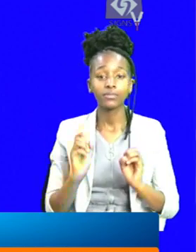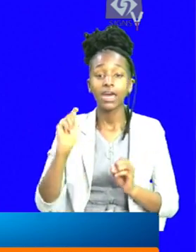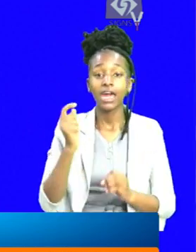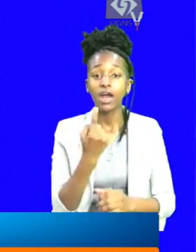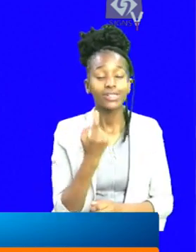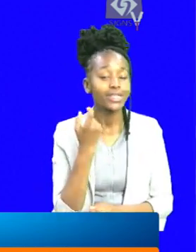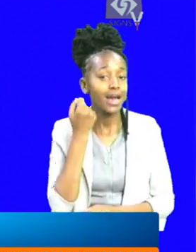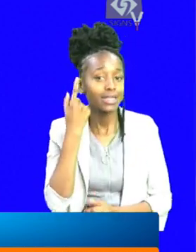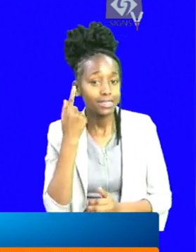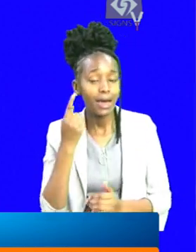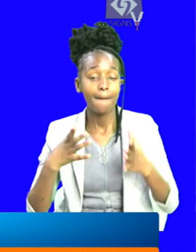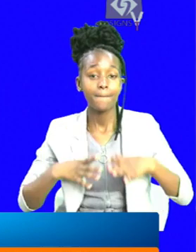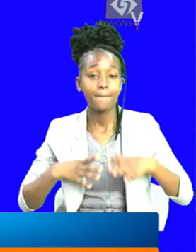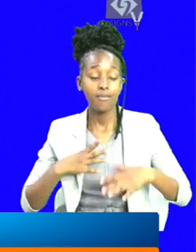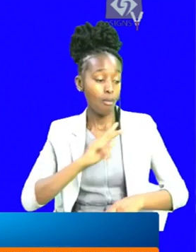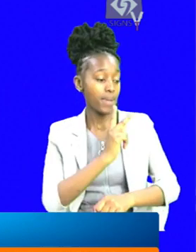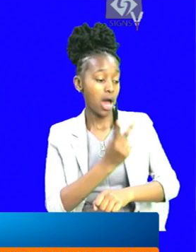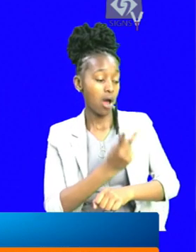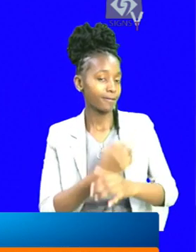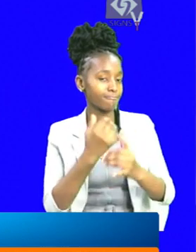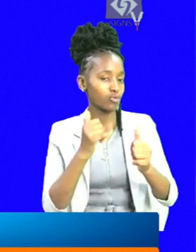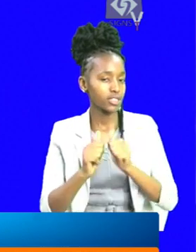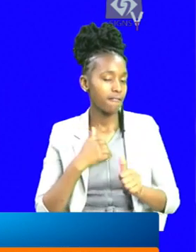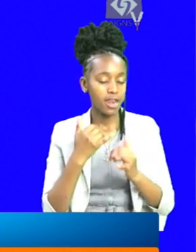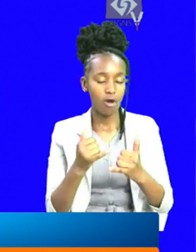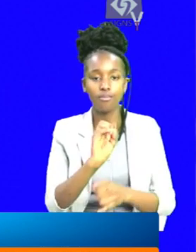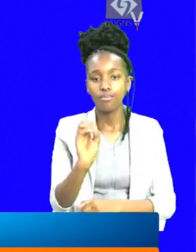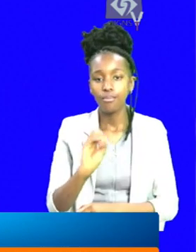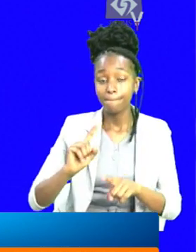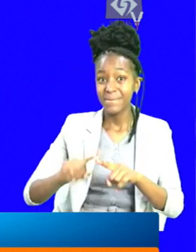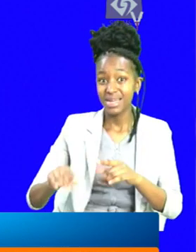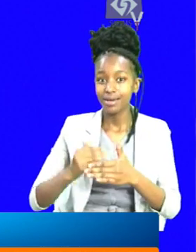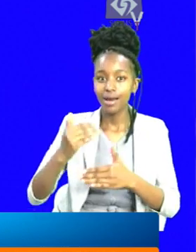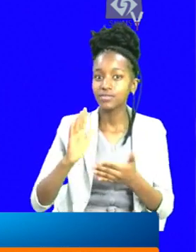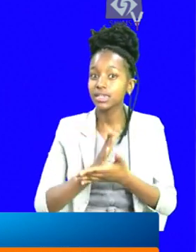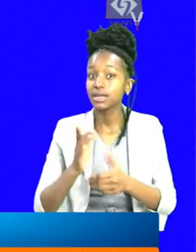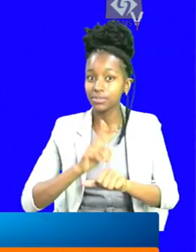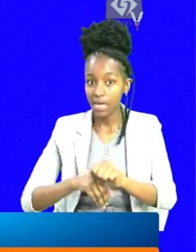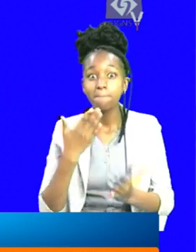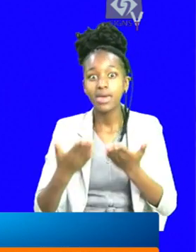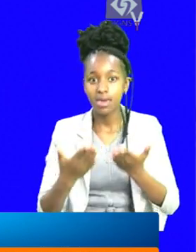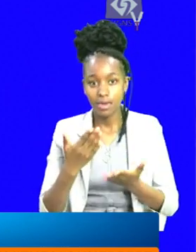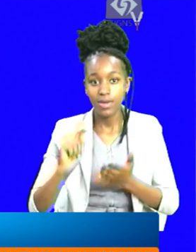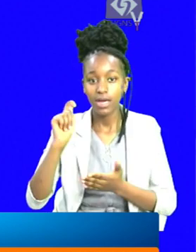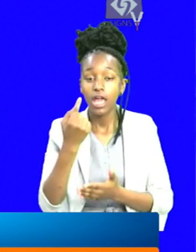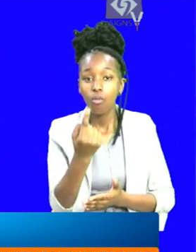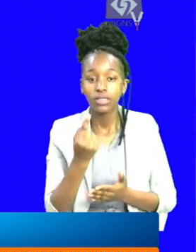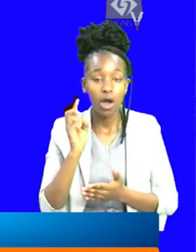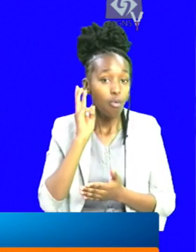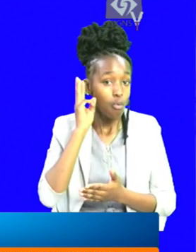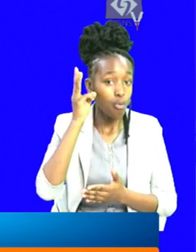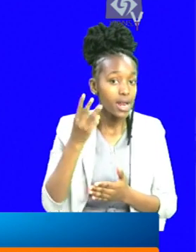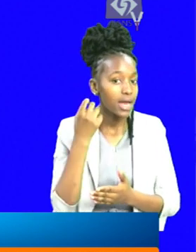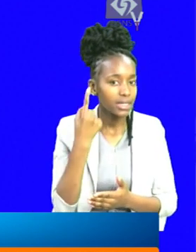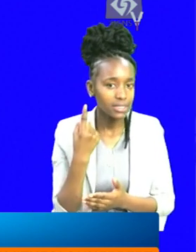They don't understand the people's power as at now, but with the time, they will do. We